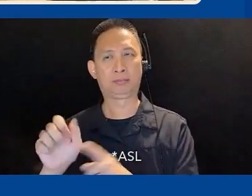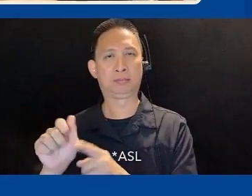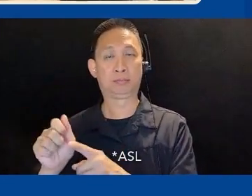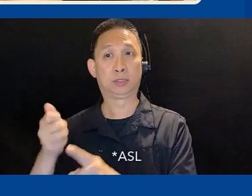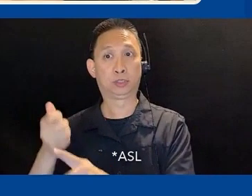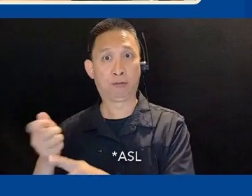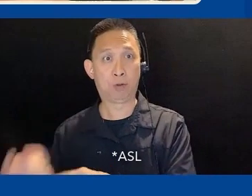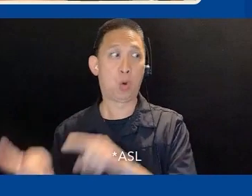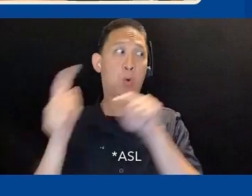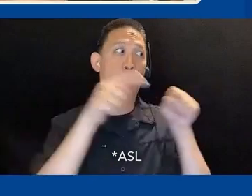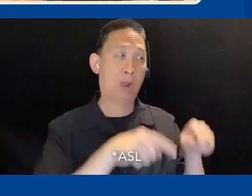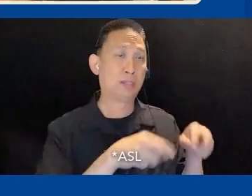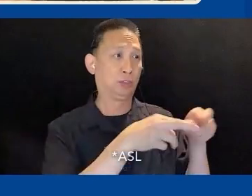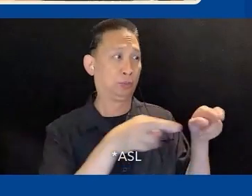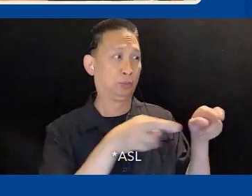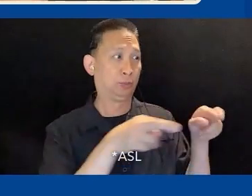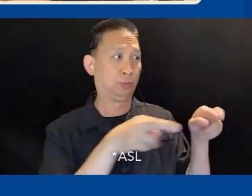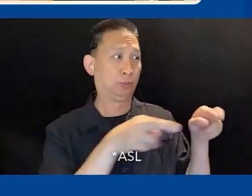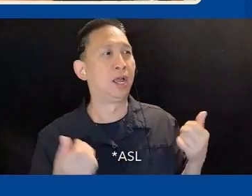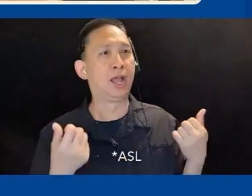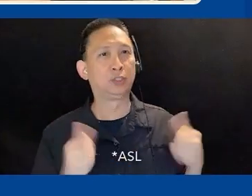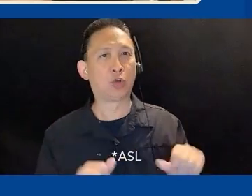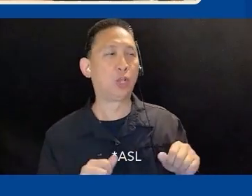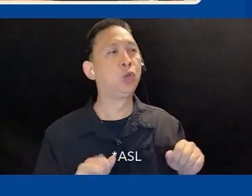know, humanize us